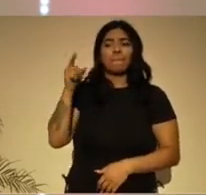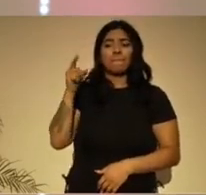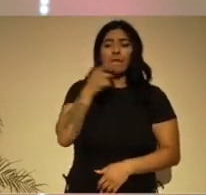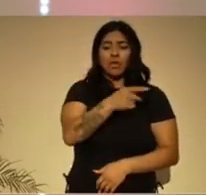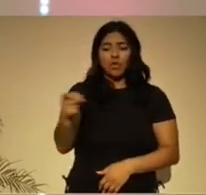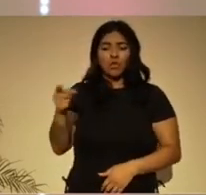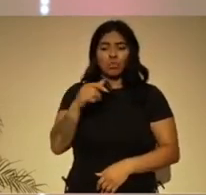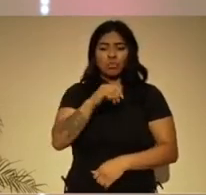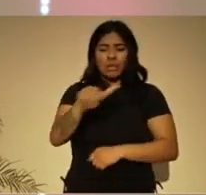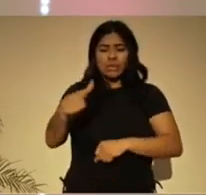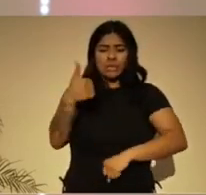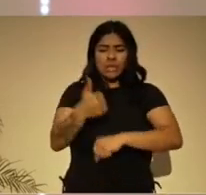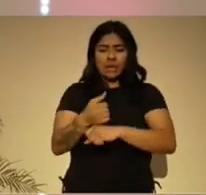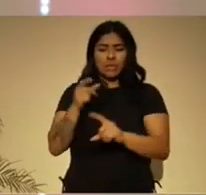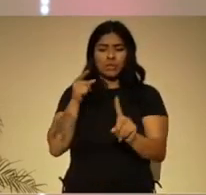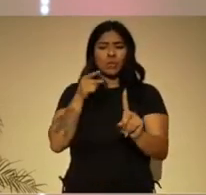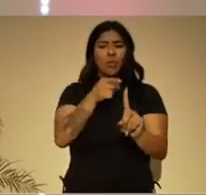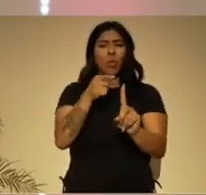goals differently.